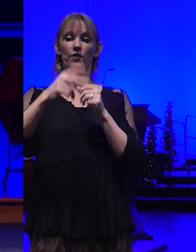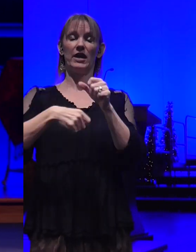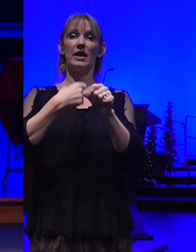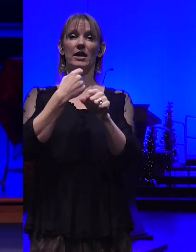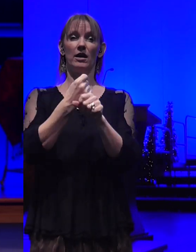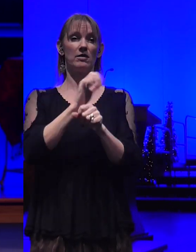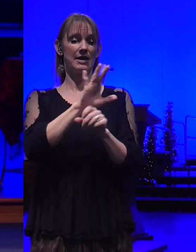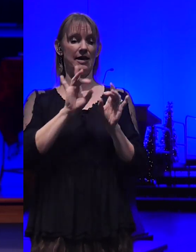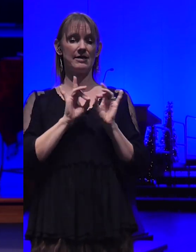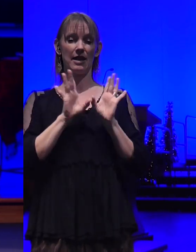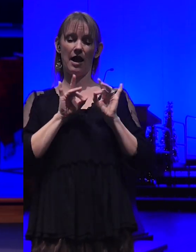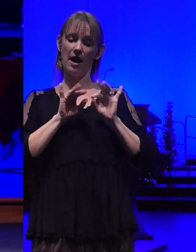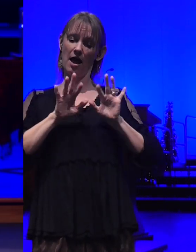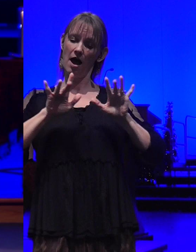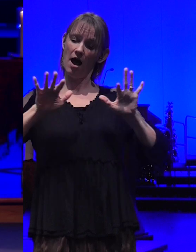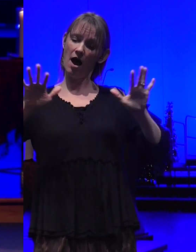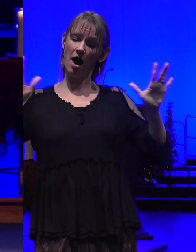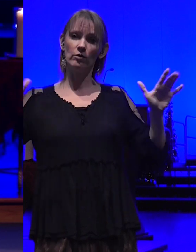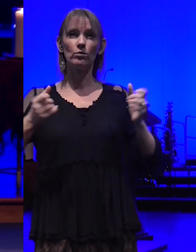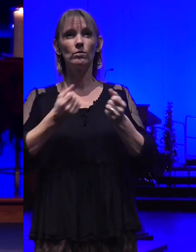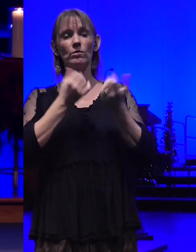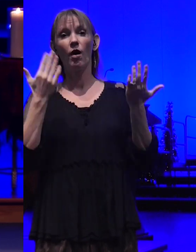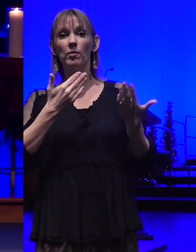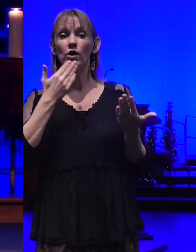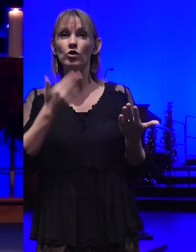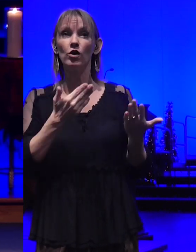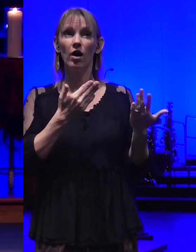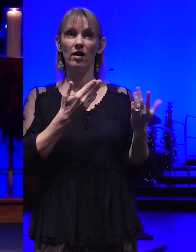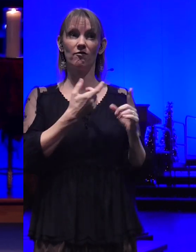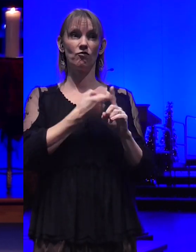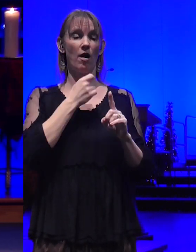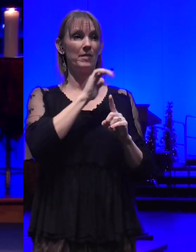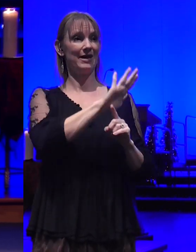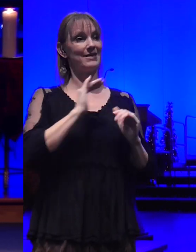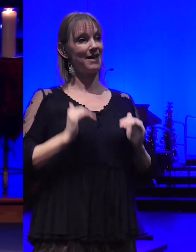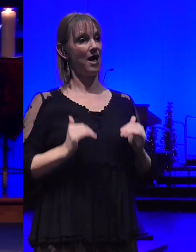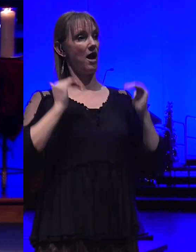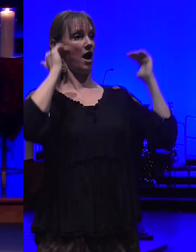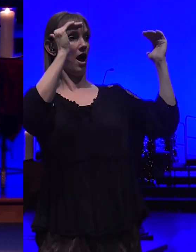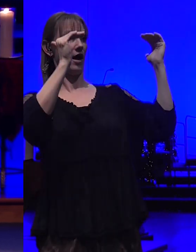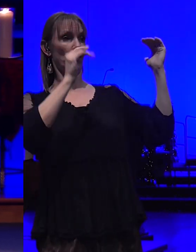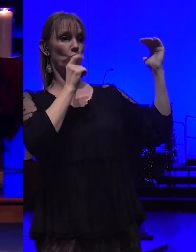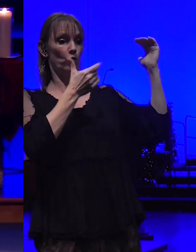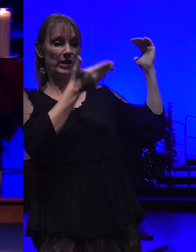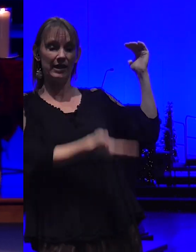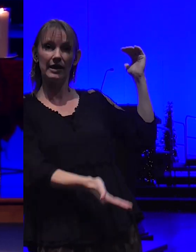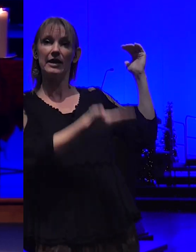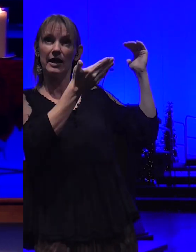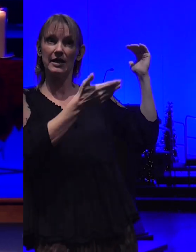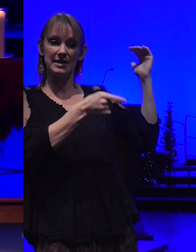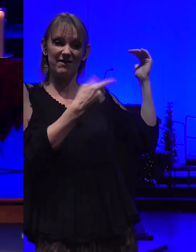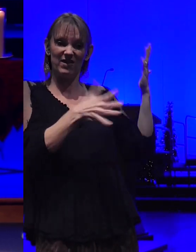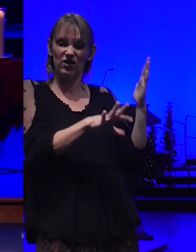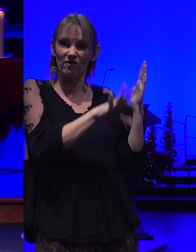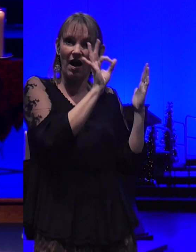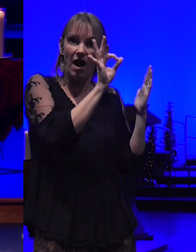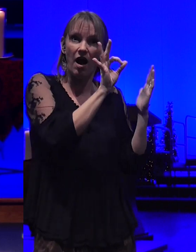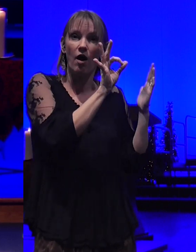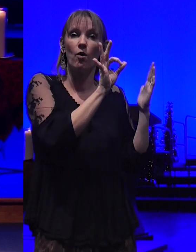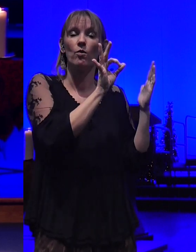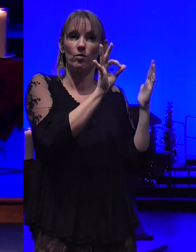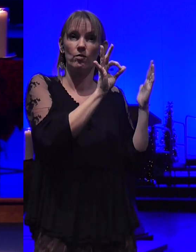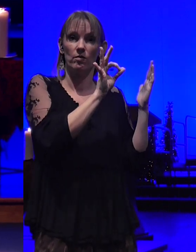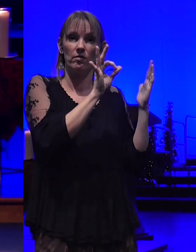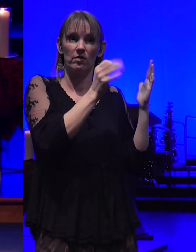shine such light and bring forth such good out of this higher self he had discovered. And his